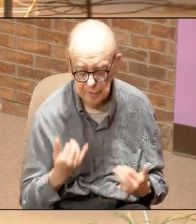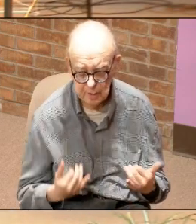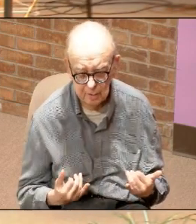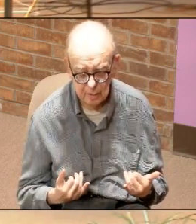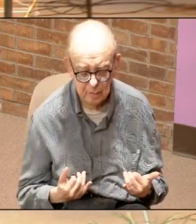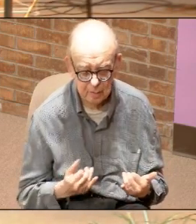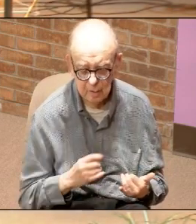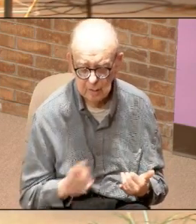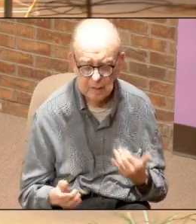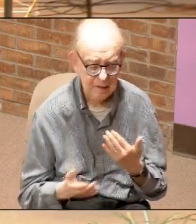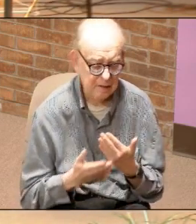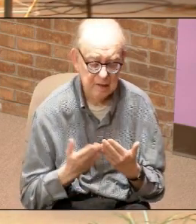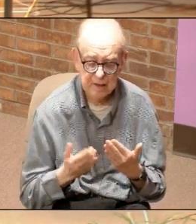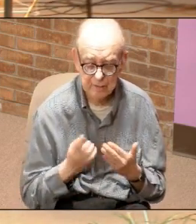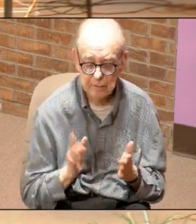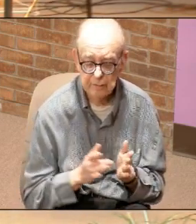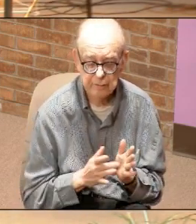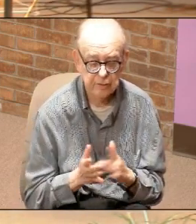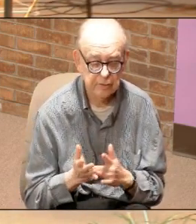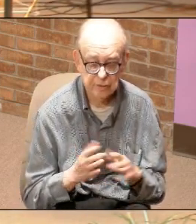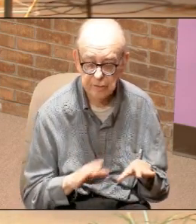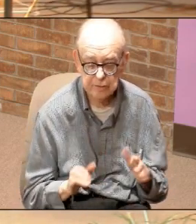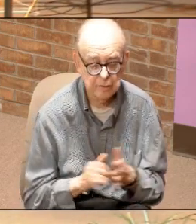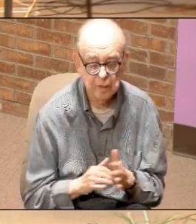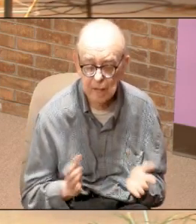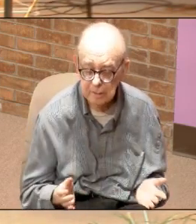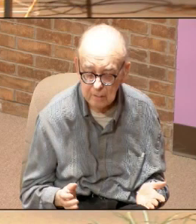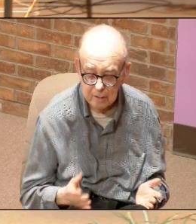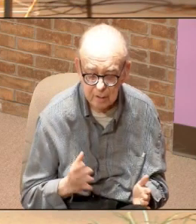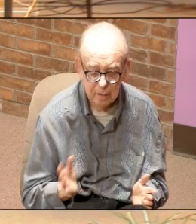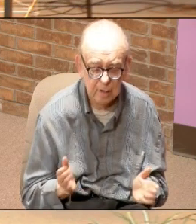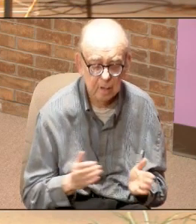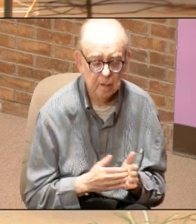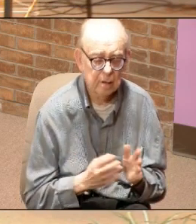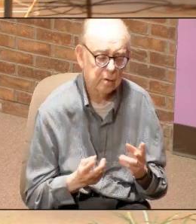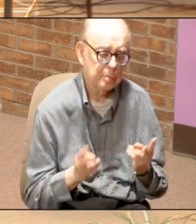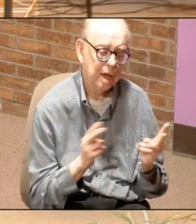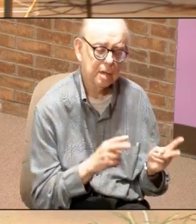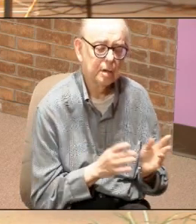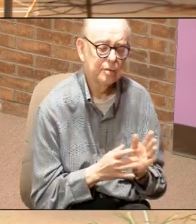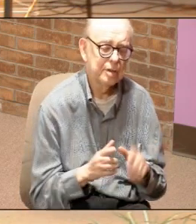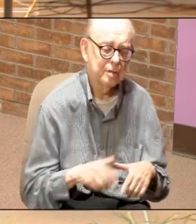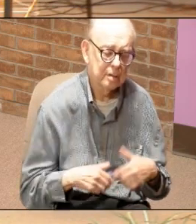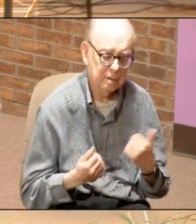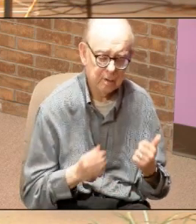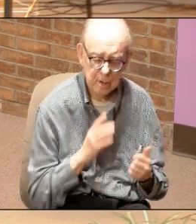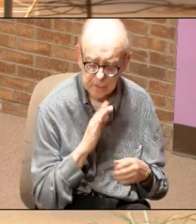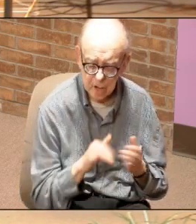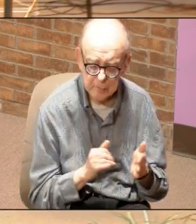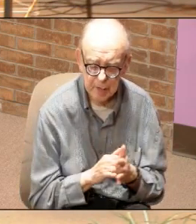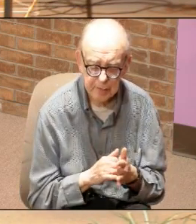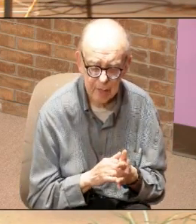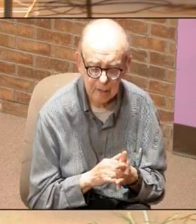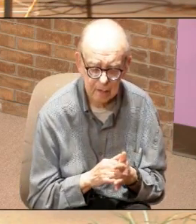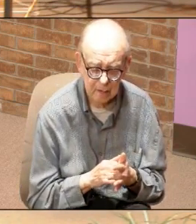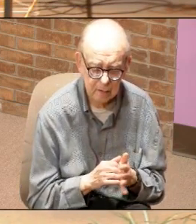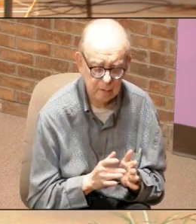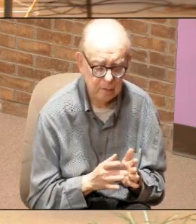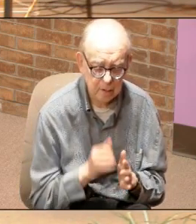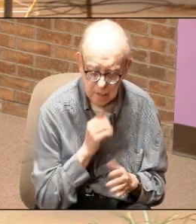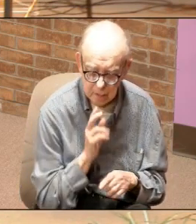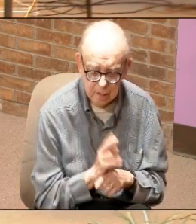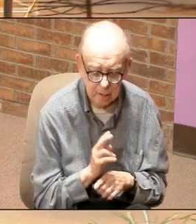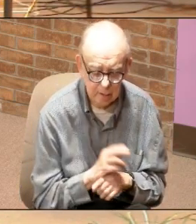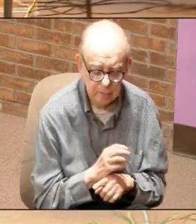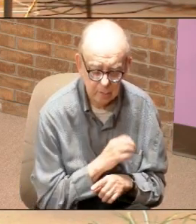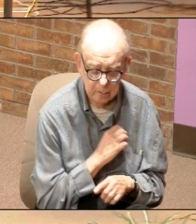through, they were easy for Jesus to accomplish. But go back and look at his life, and we've talked about this. He didn't use